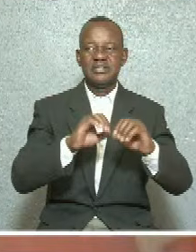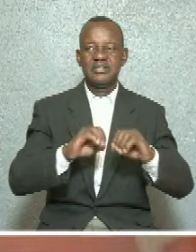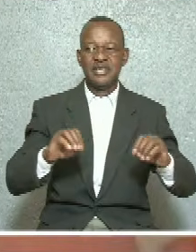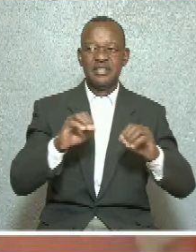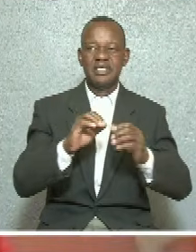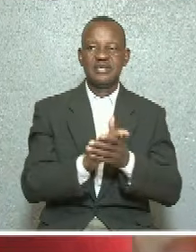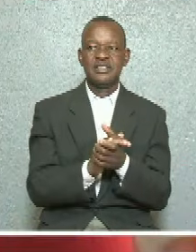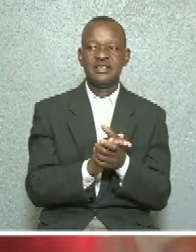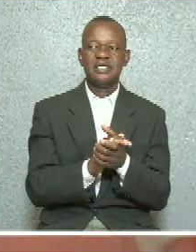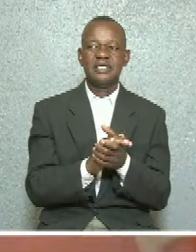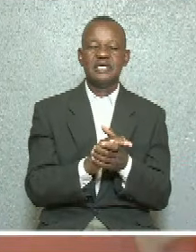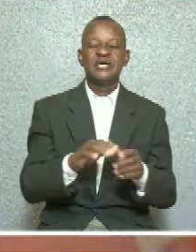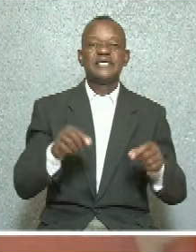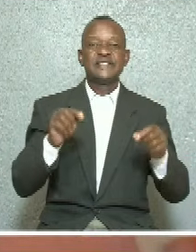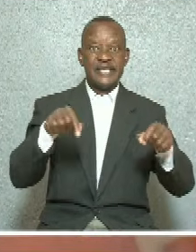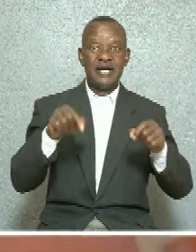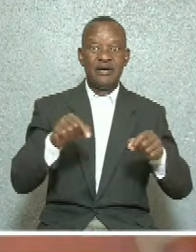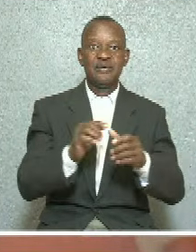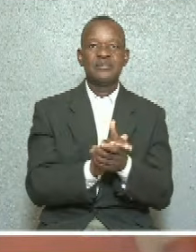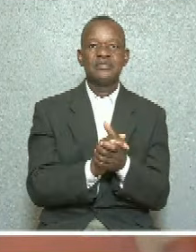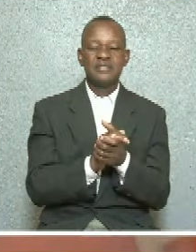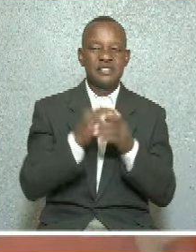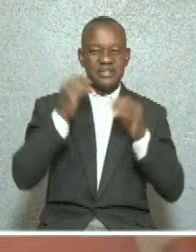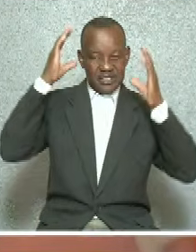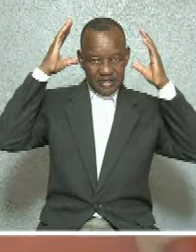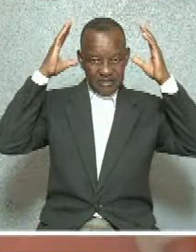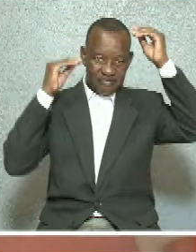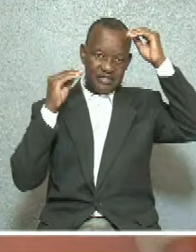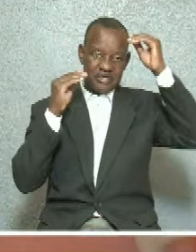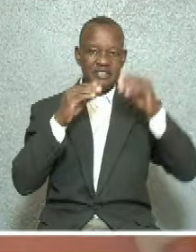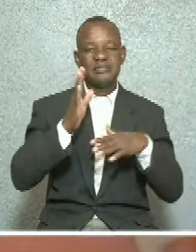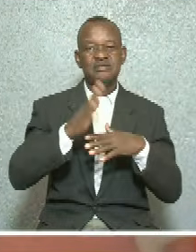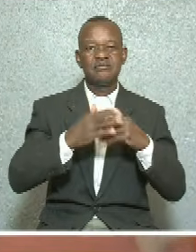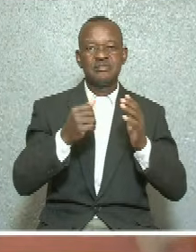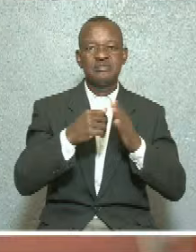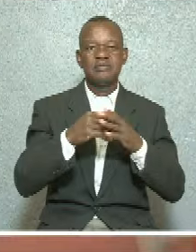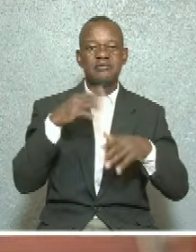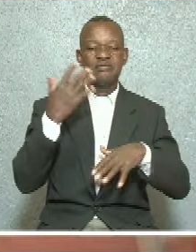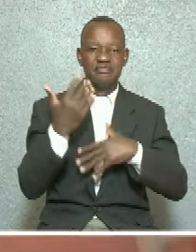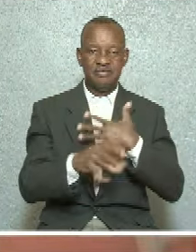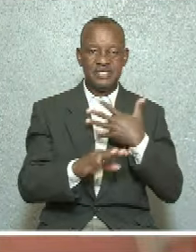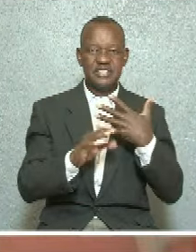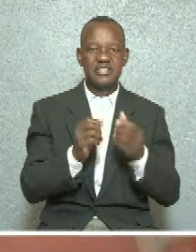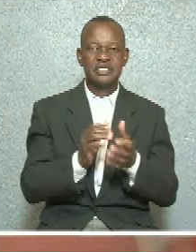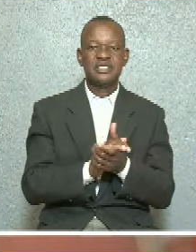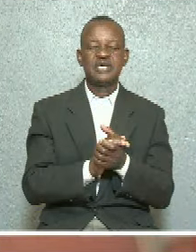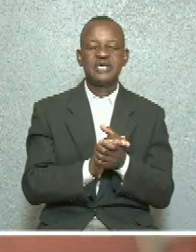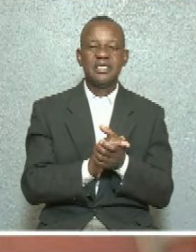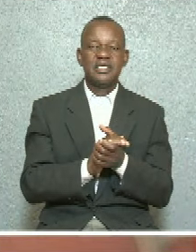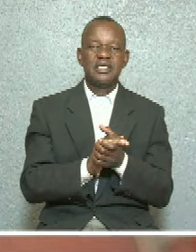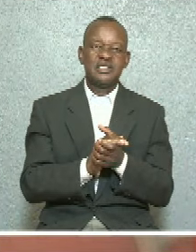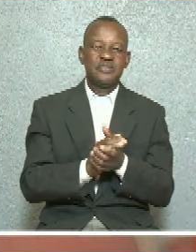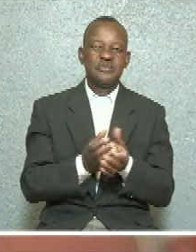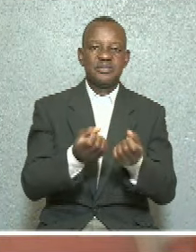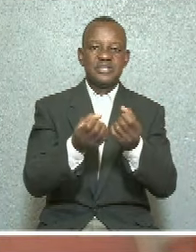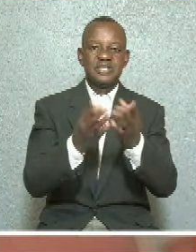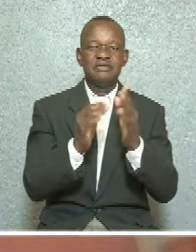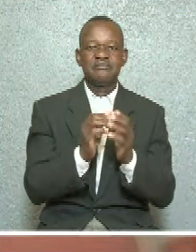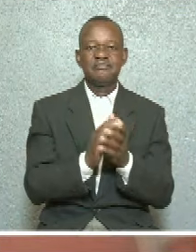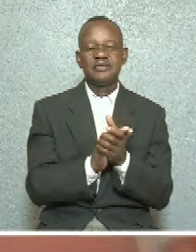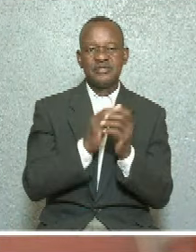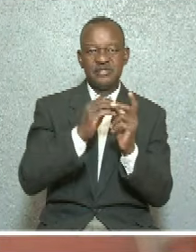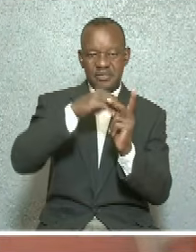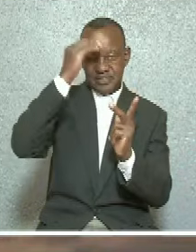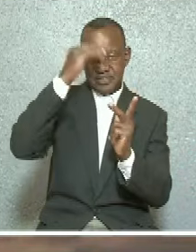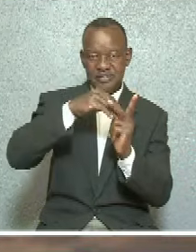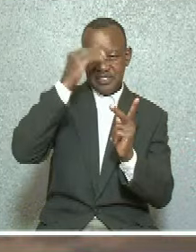in that capacitates you to become. And I think, thank you so much, MJ, for that. On that note, okay,